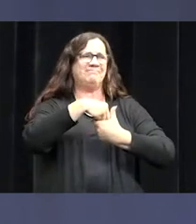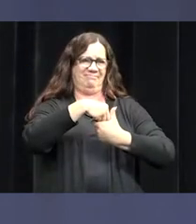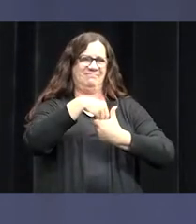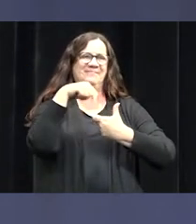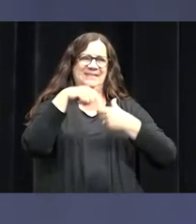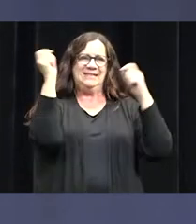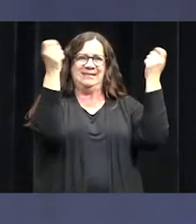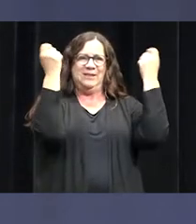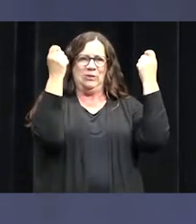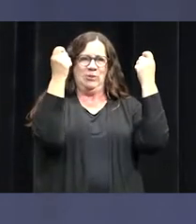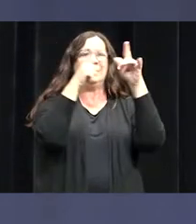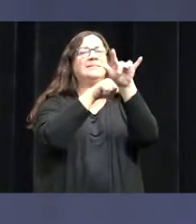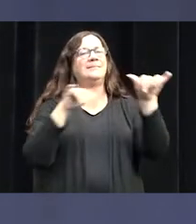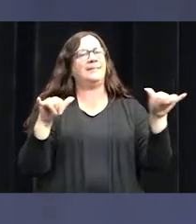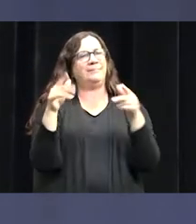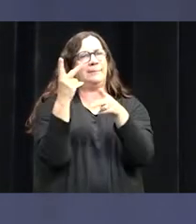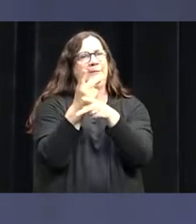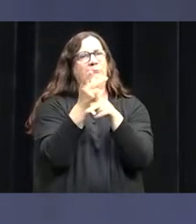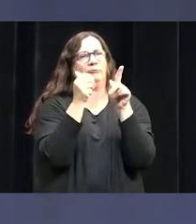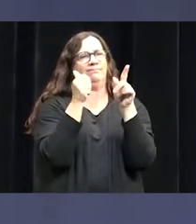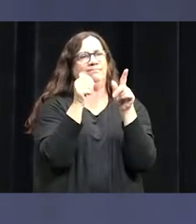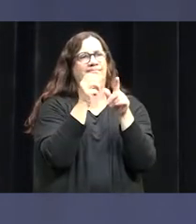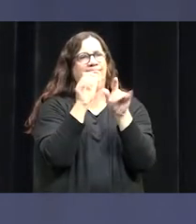safe and happy